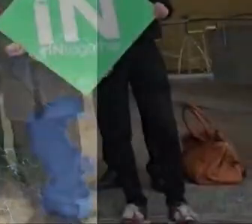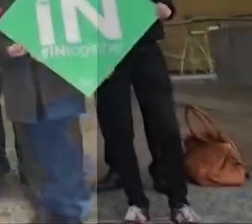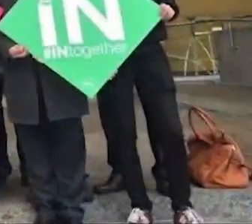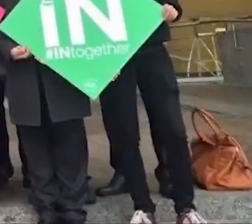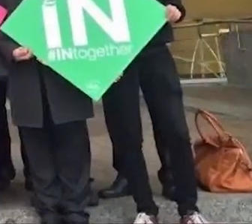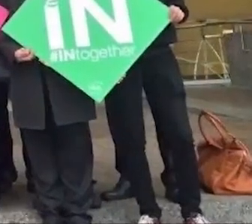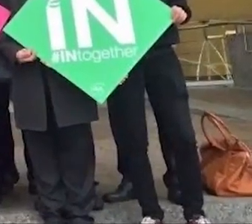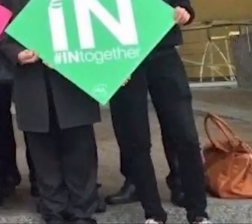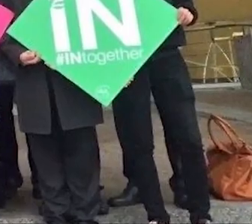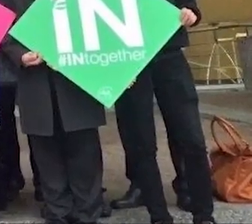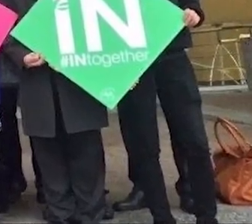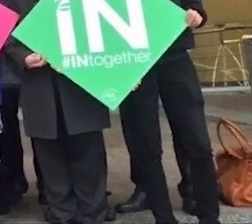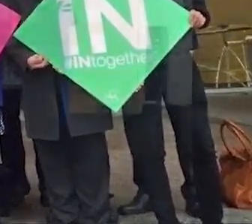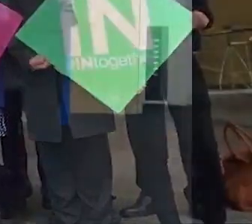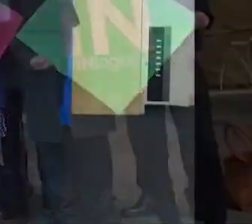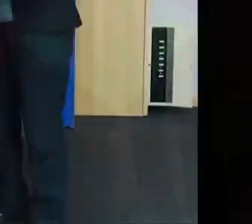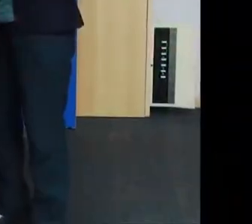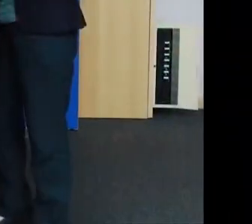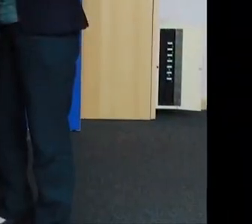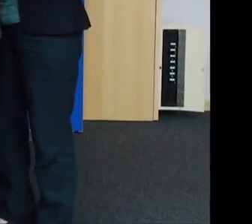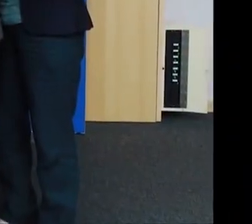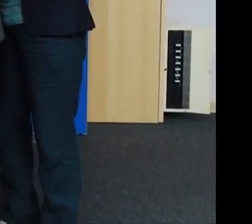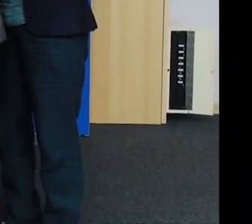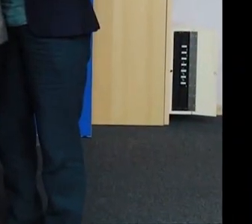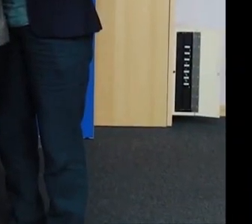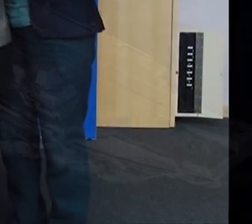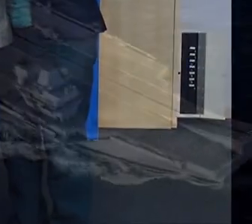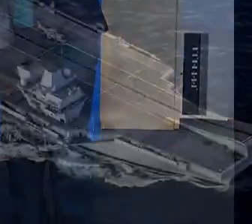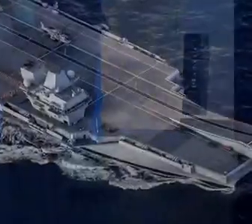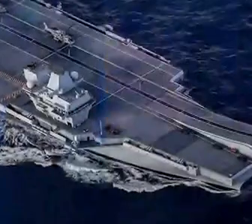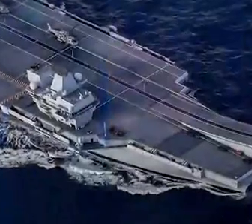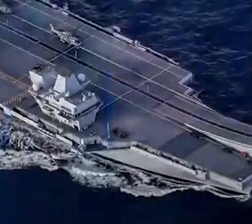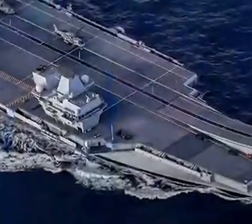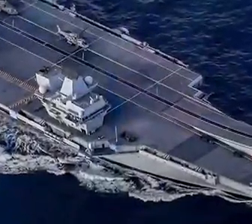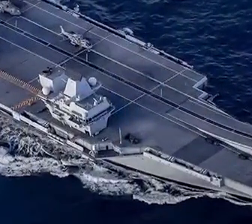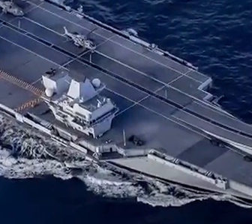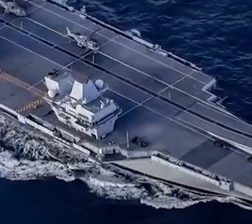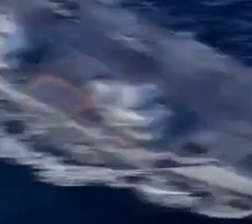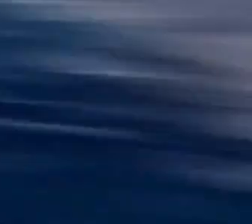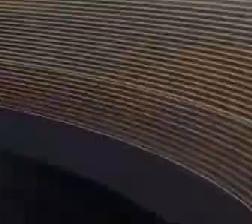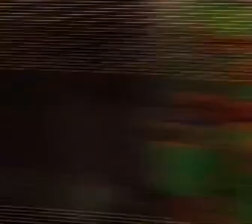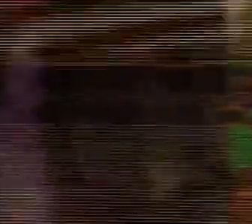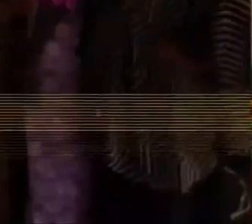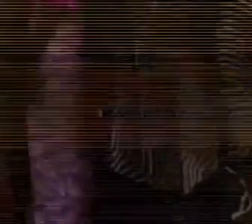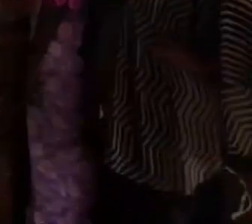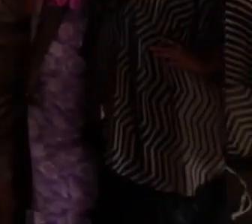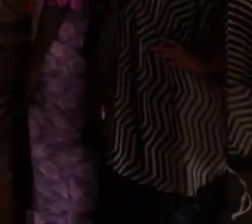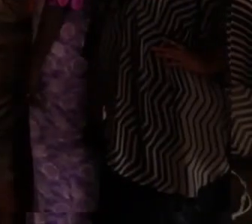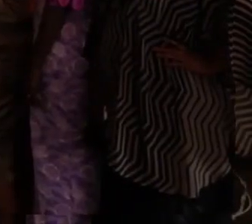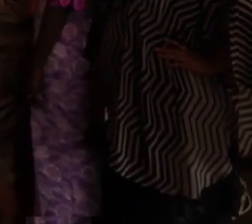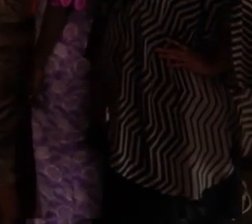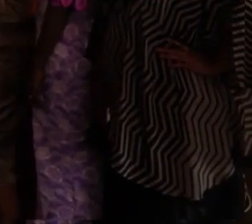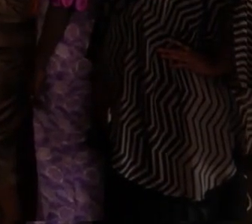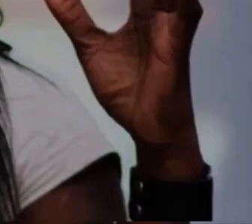marked contrast with the UK trend towards isolationism, jingoism, and nationalism. They hold the